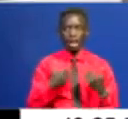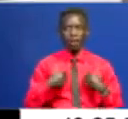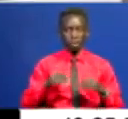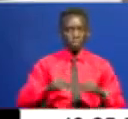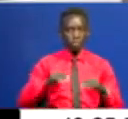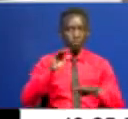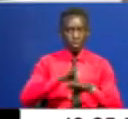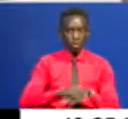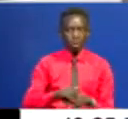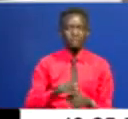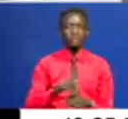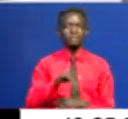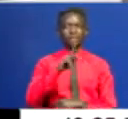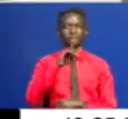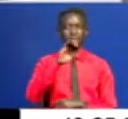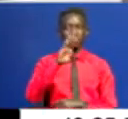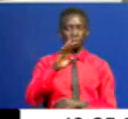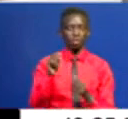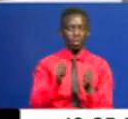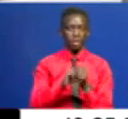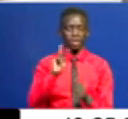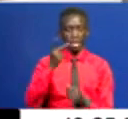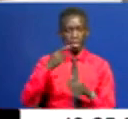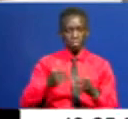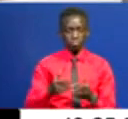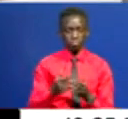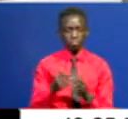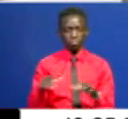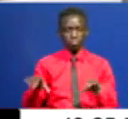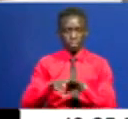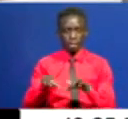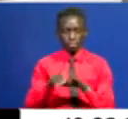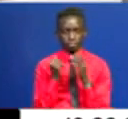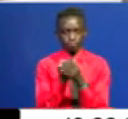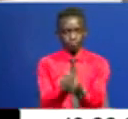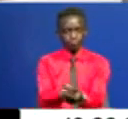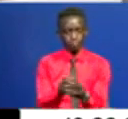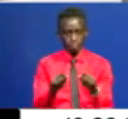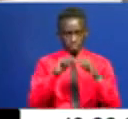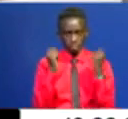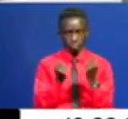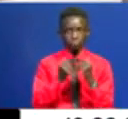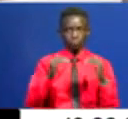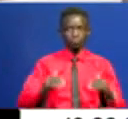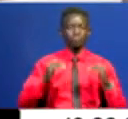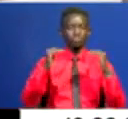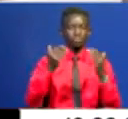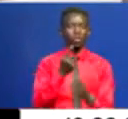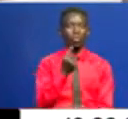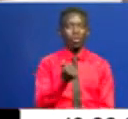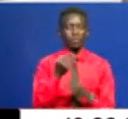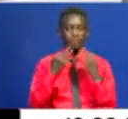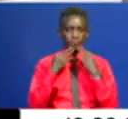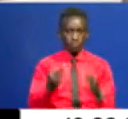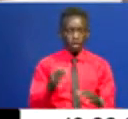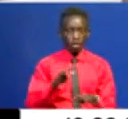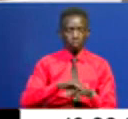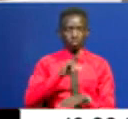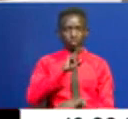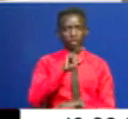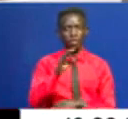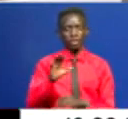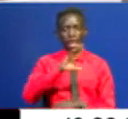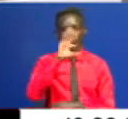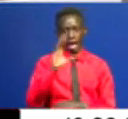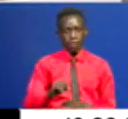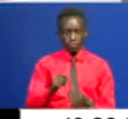defending champions, KCB and Kenya Pipeline women's volleyball teams have qualified for the quarterfinals of the ongoing 2023 Africa Women's Volleyball